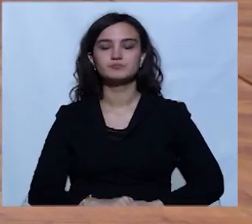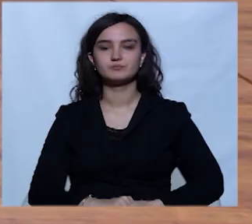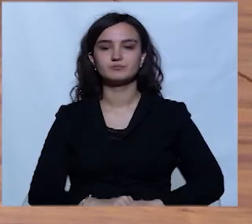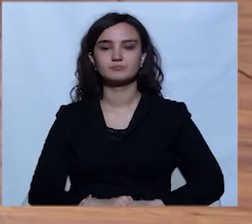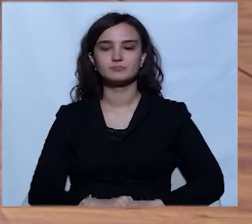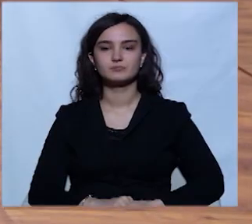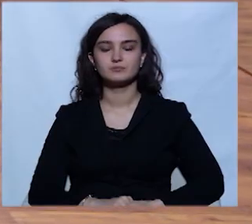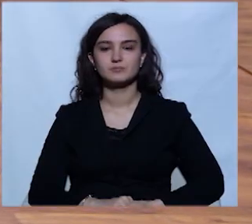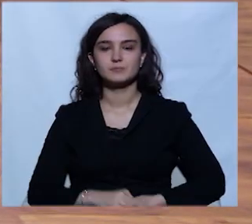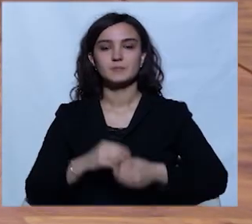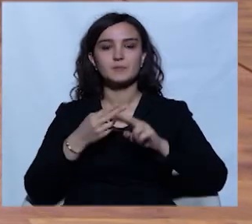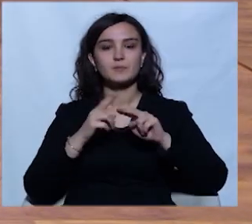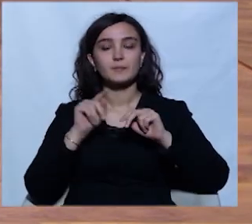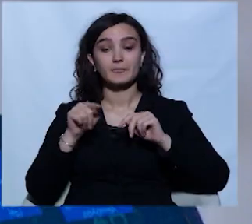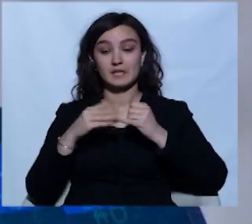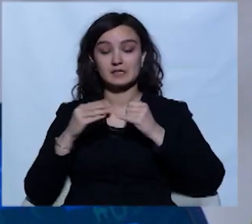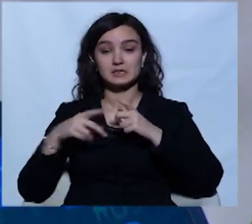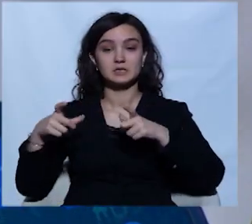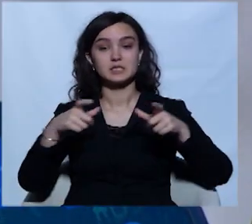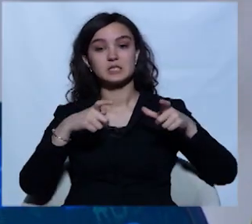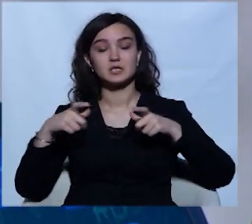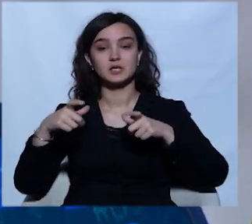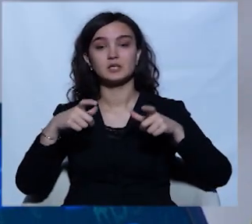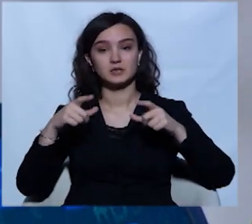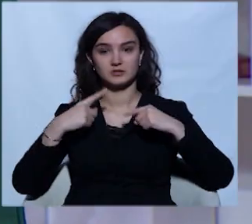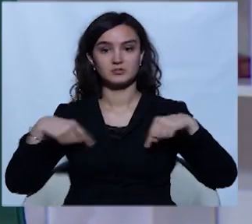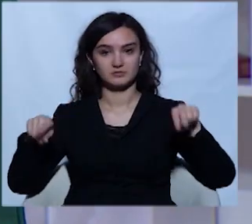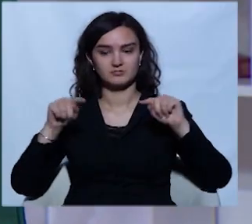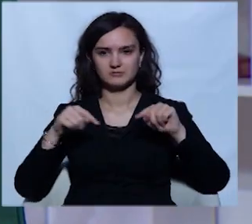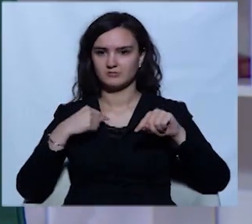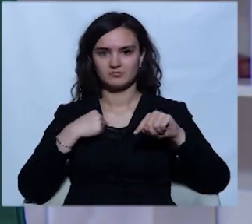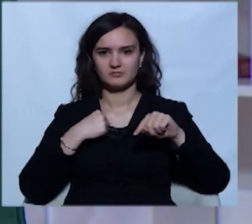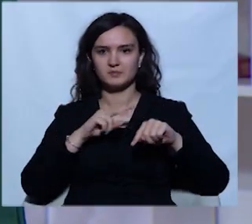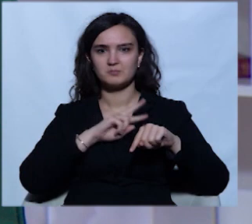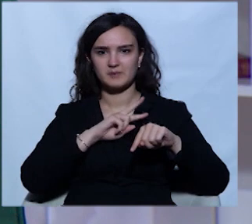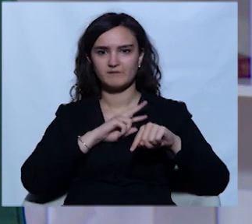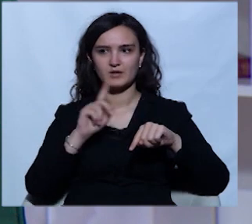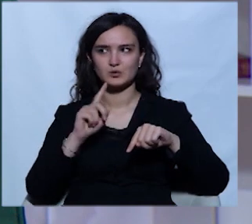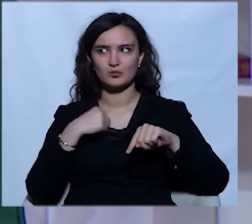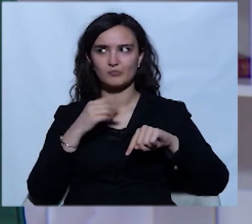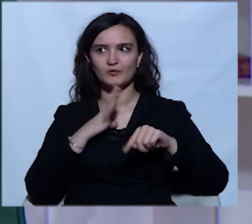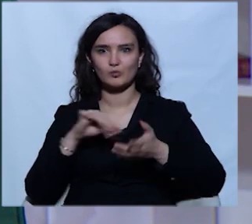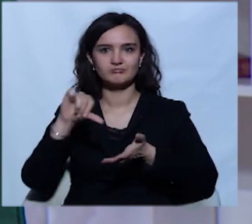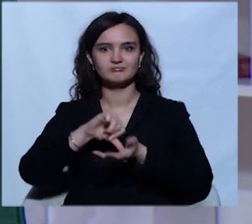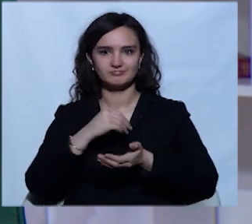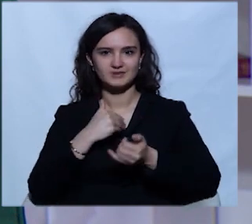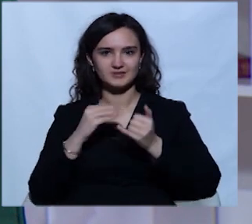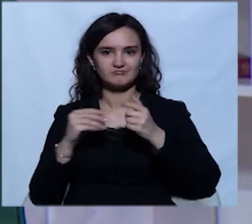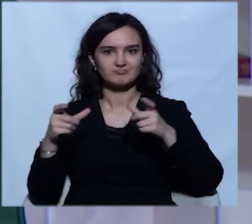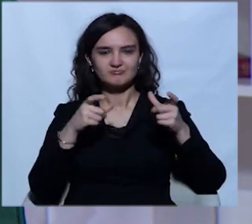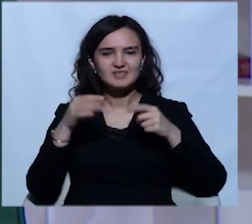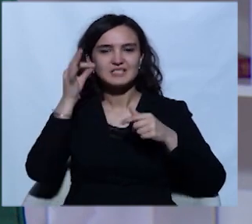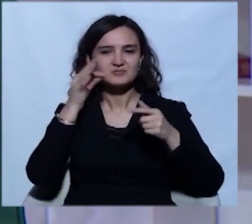And not to be confused with a desert island, Samantha. No, I would love to be on a desert island with cakes